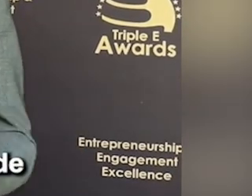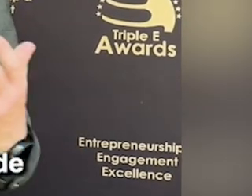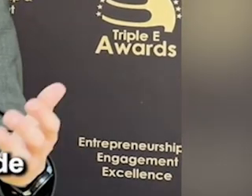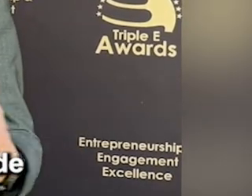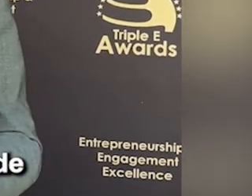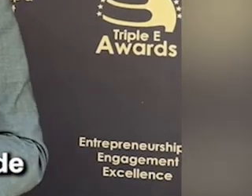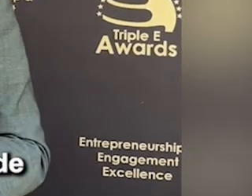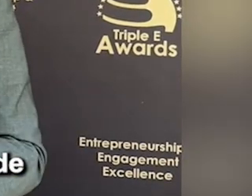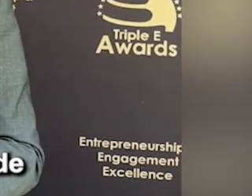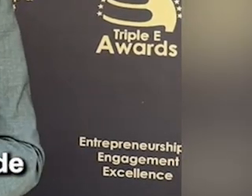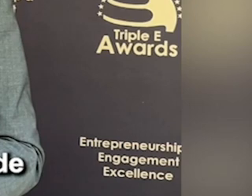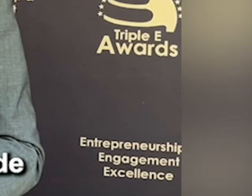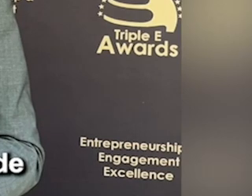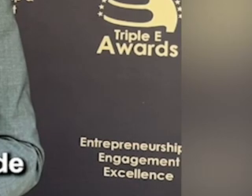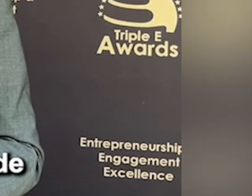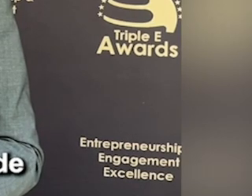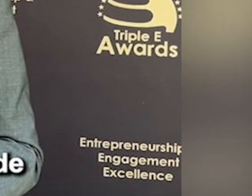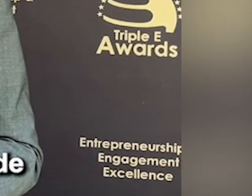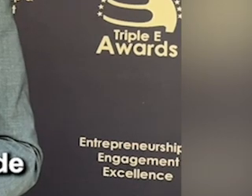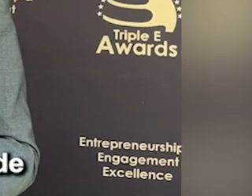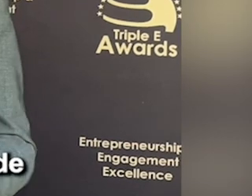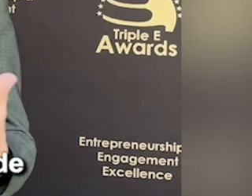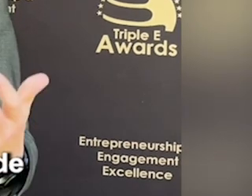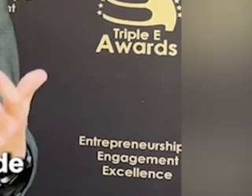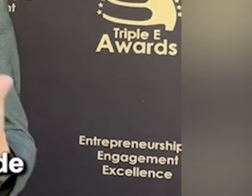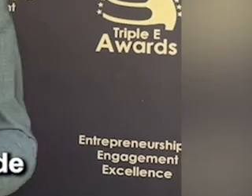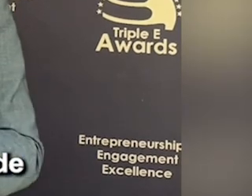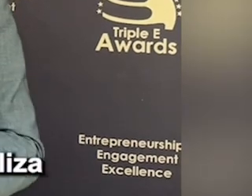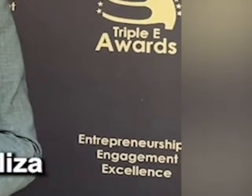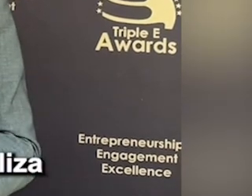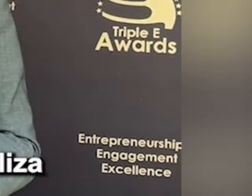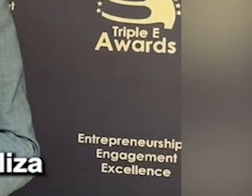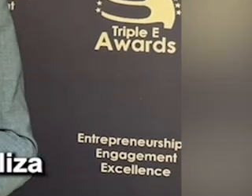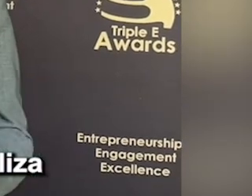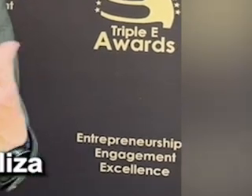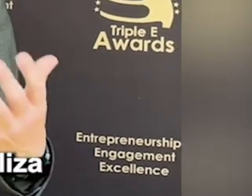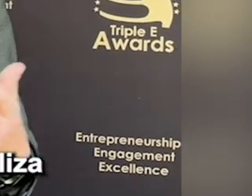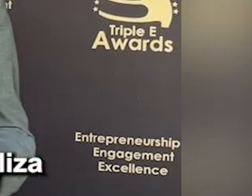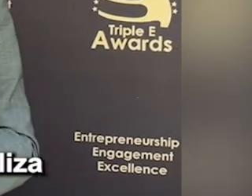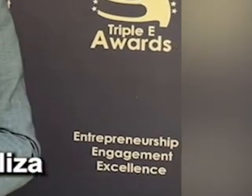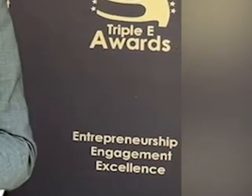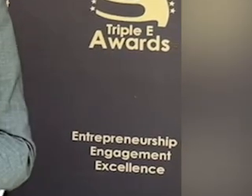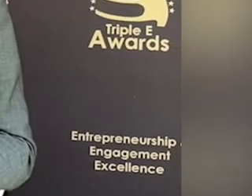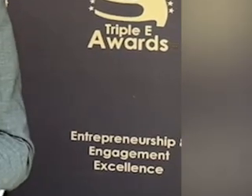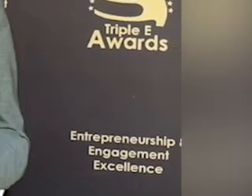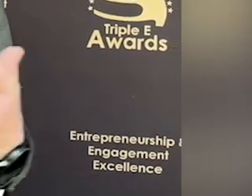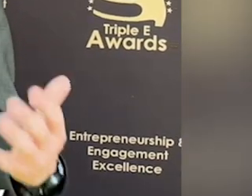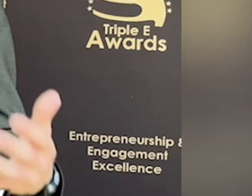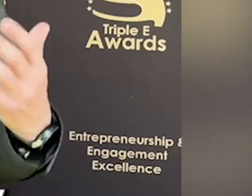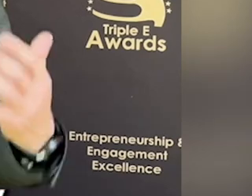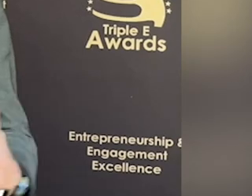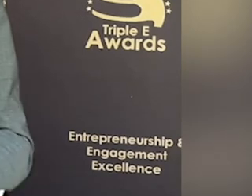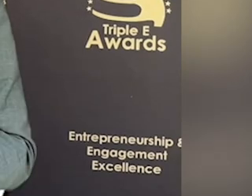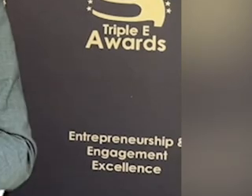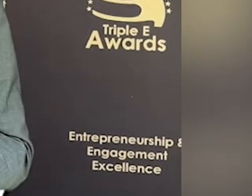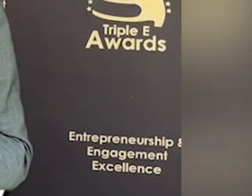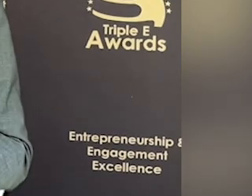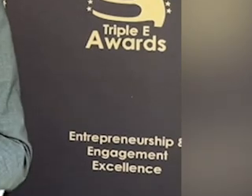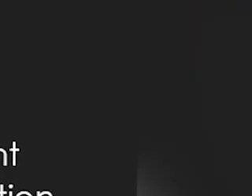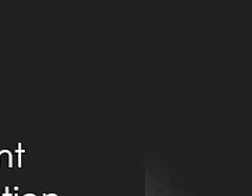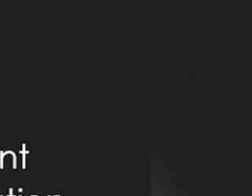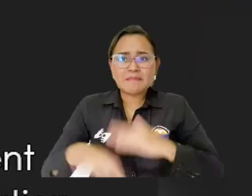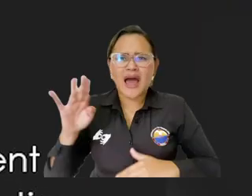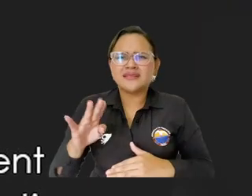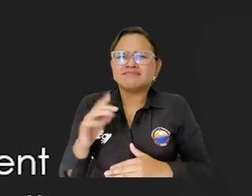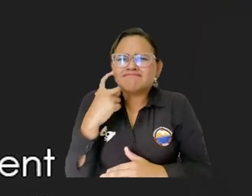including visiting the University of Magdalena and seeing how his leadership becomes a reality for all the students, for the staff, and